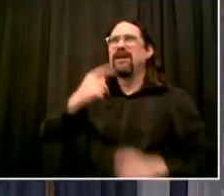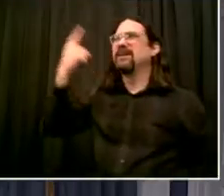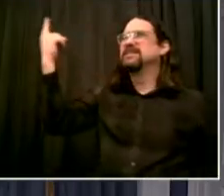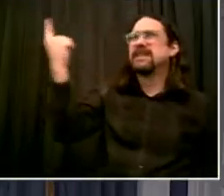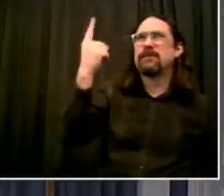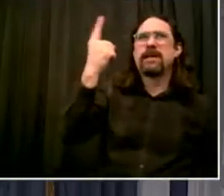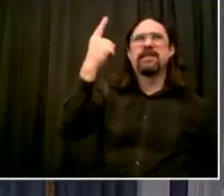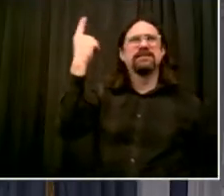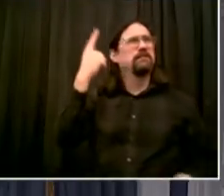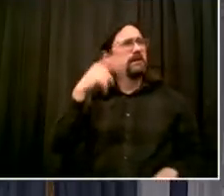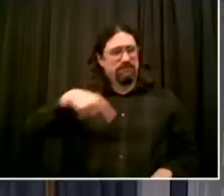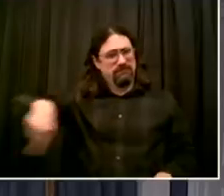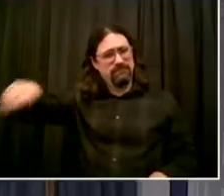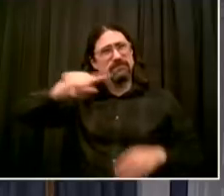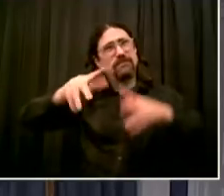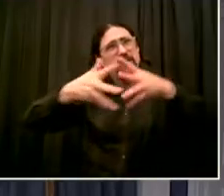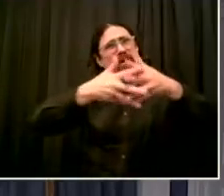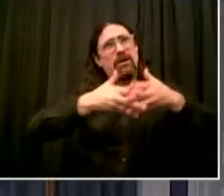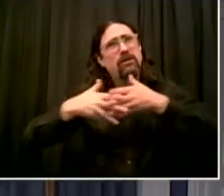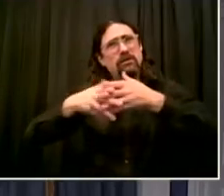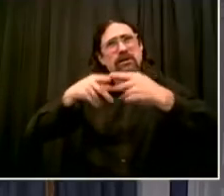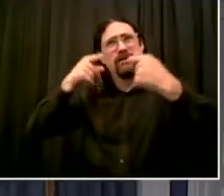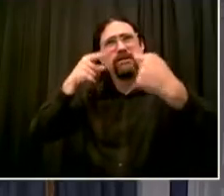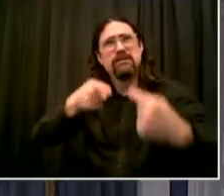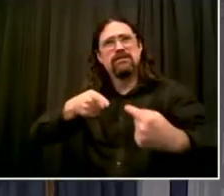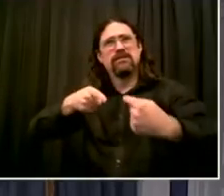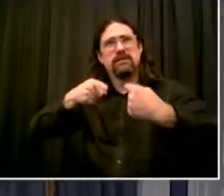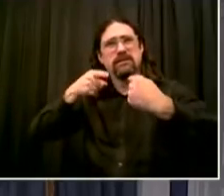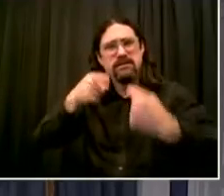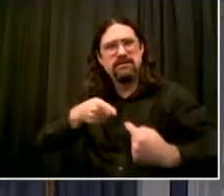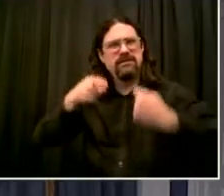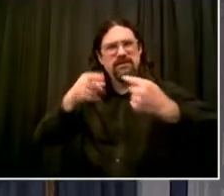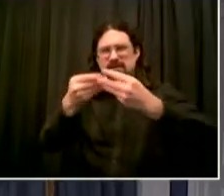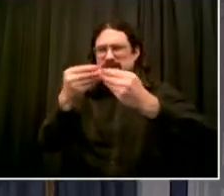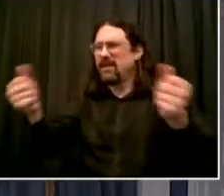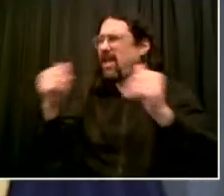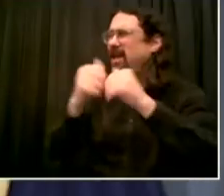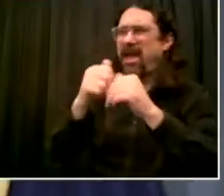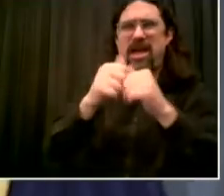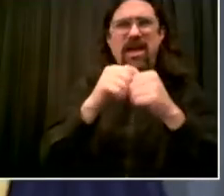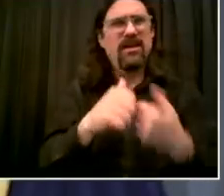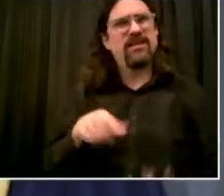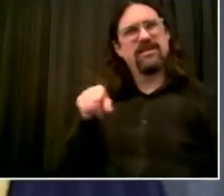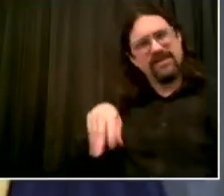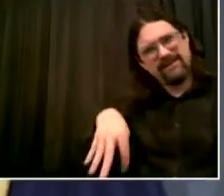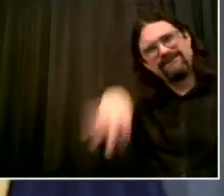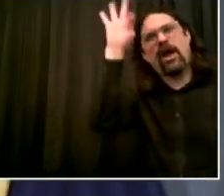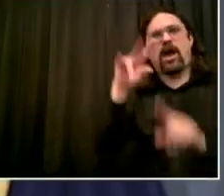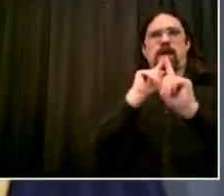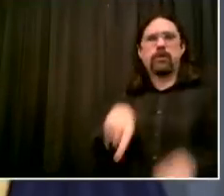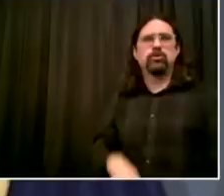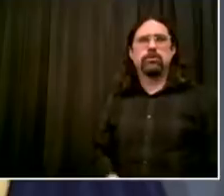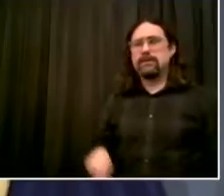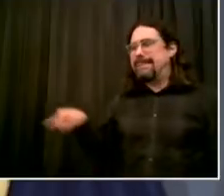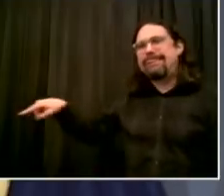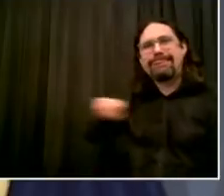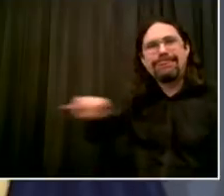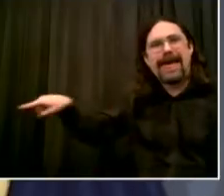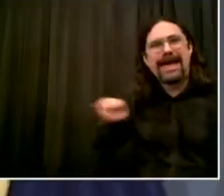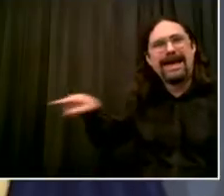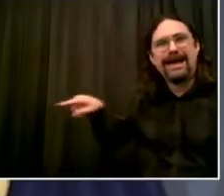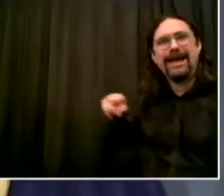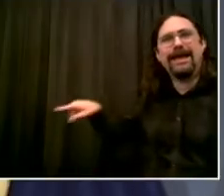here. And I would say to everyone around the country, including all my fellow mayors, as you're dealing with these weeks of